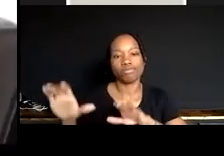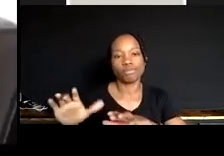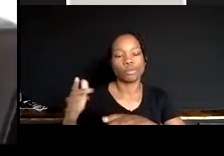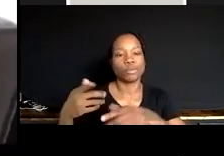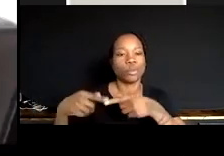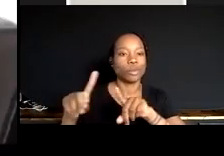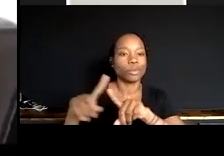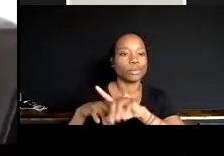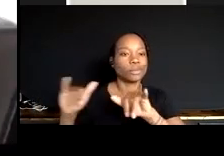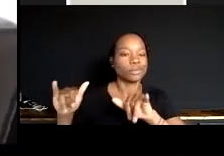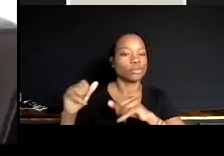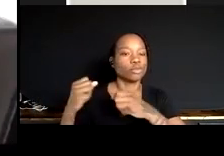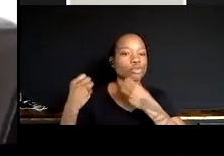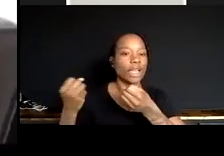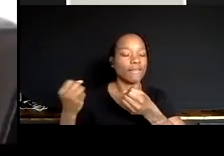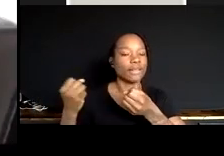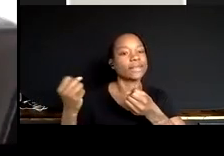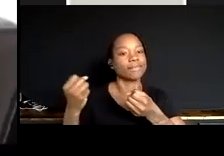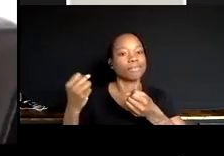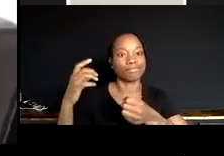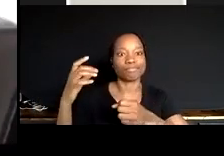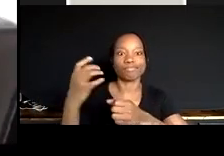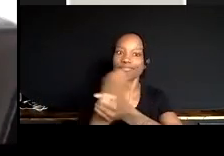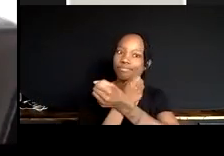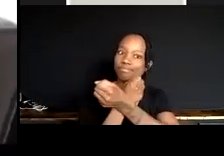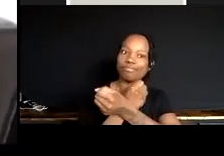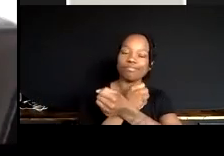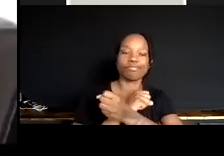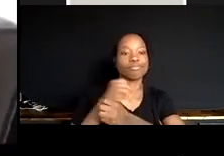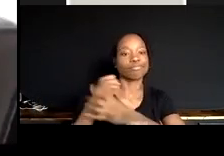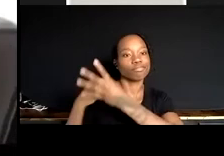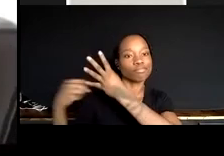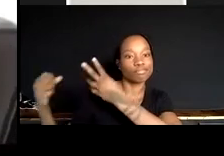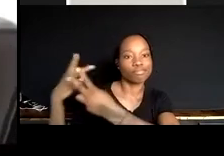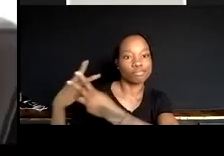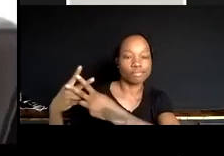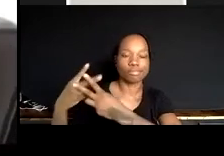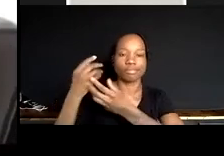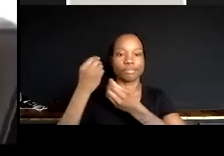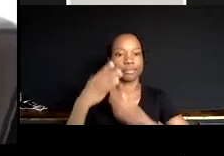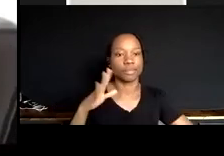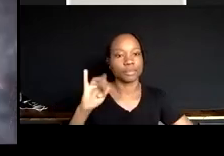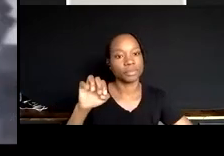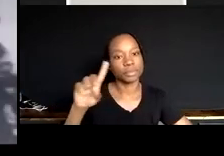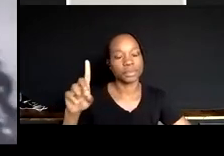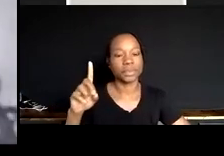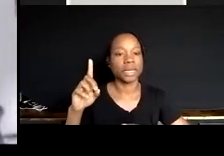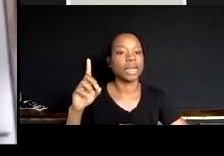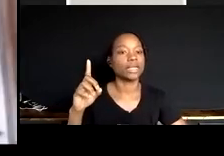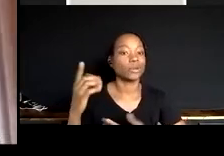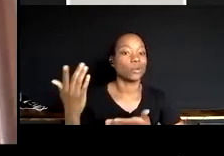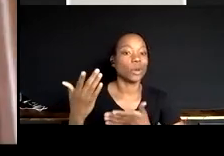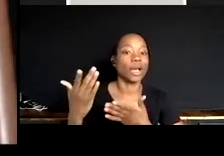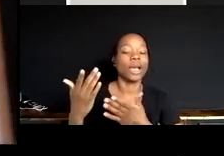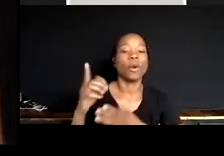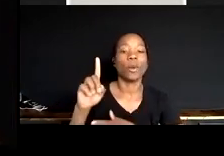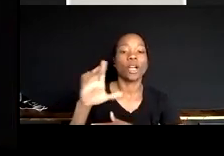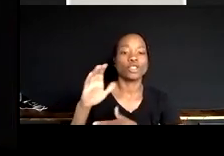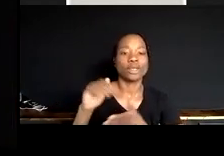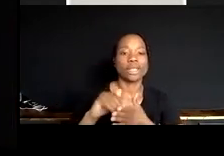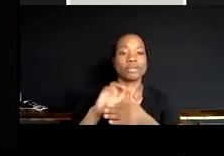into custody where I was given a bond of $100,000, which means $10,000 to walk. My